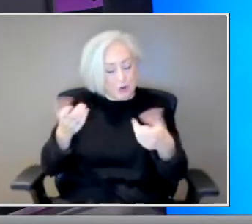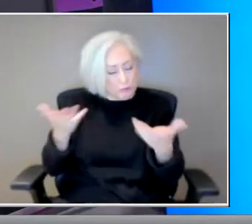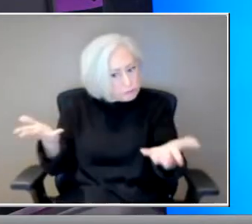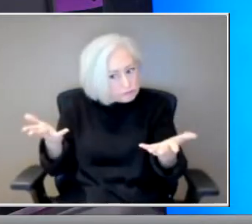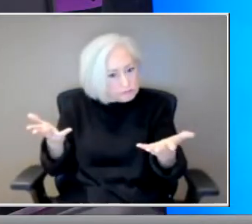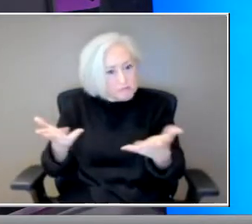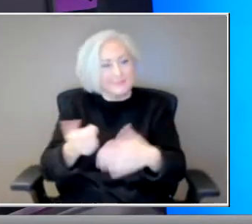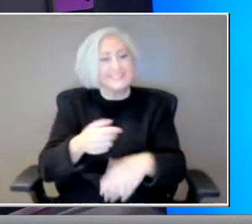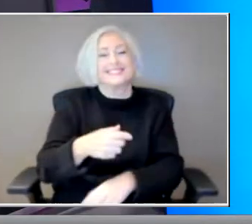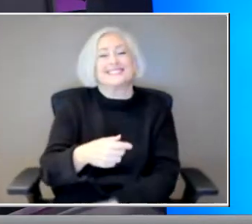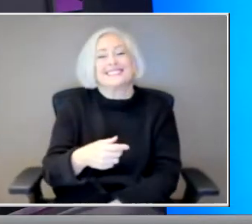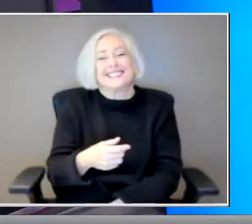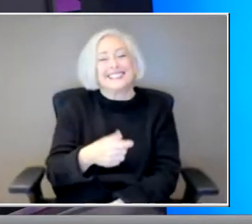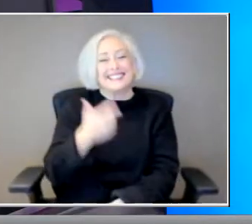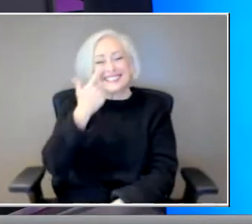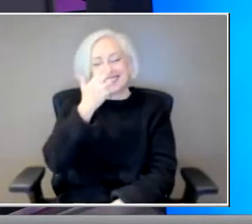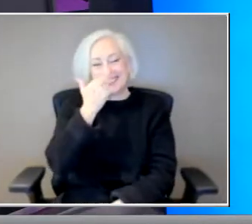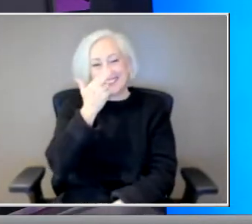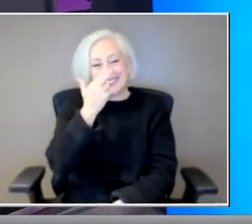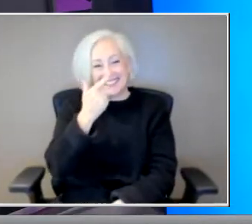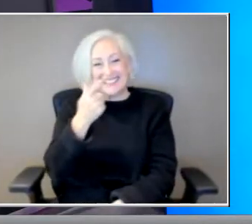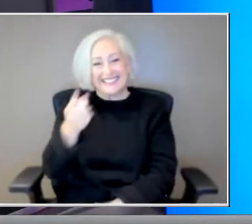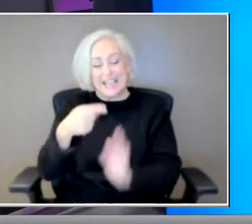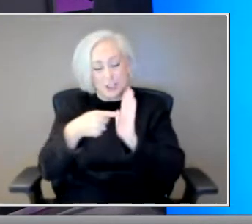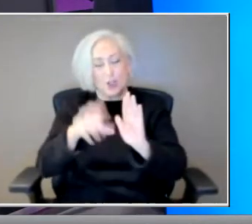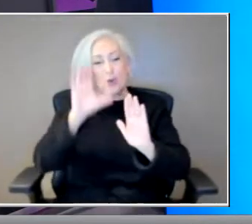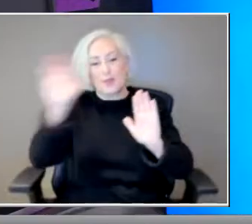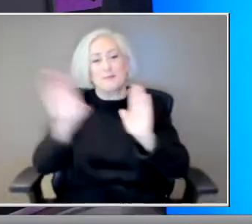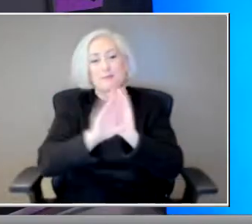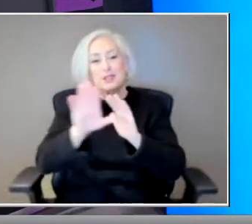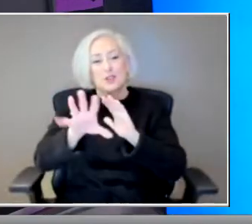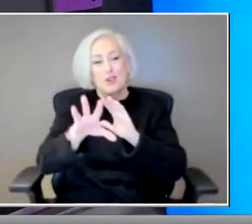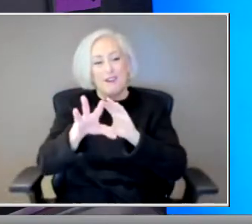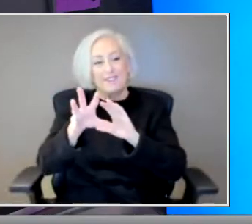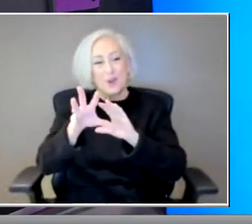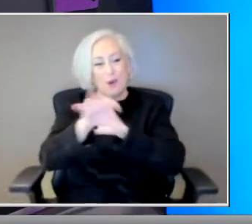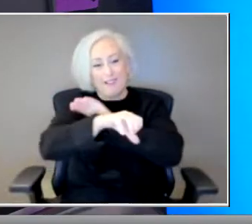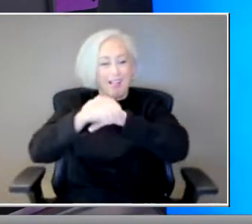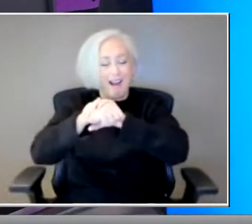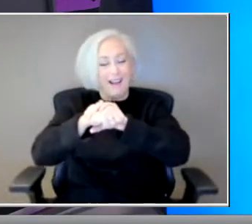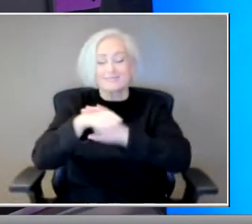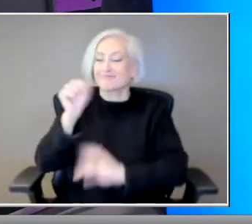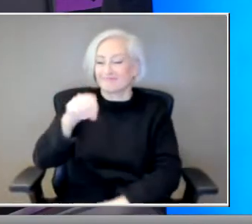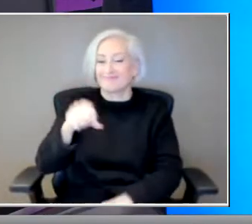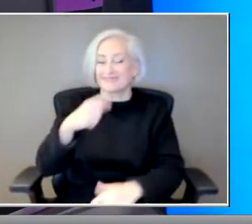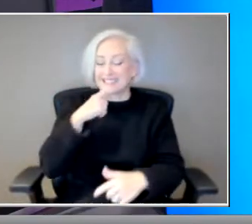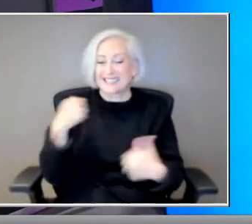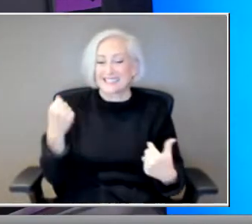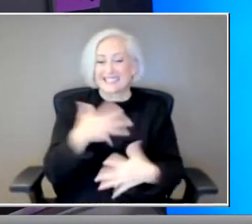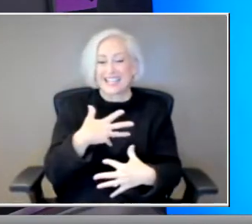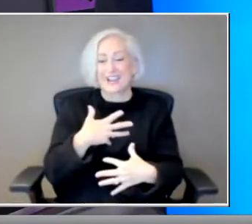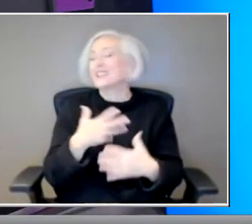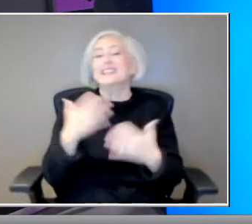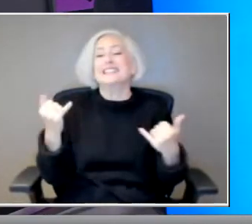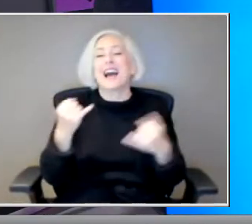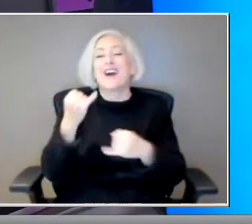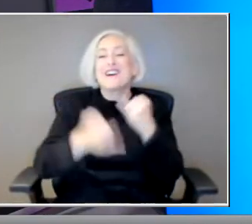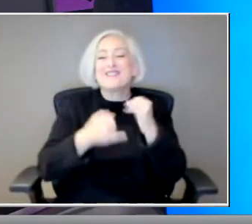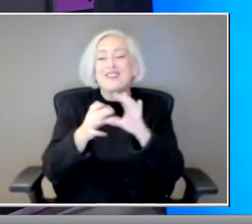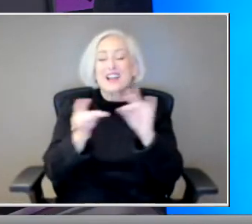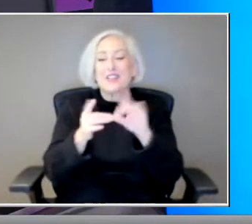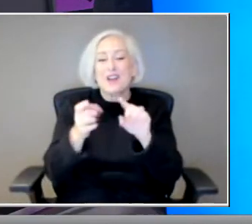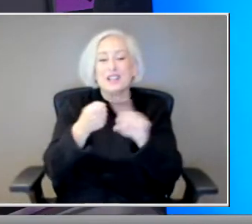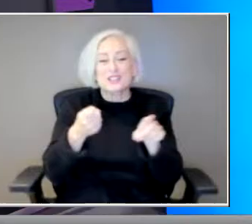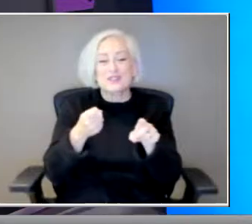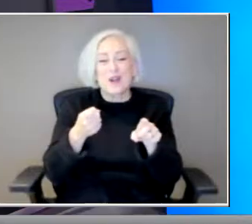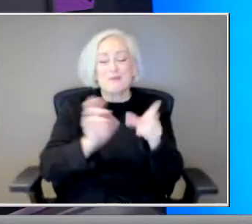can show them some of the pictures of your closet. Yeah, show we should that. get That'll some scare printouts of anybody. that. It's time for some final thoughts from our guests, and